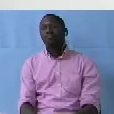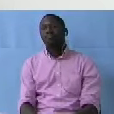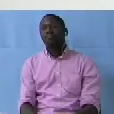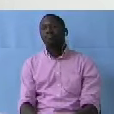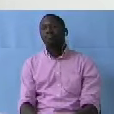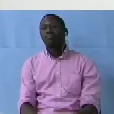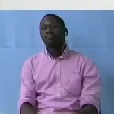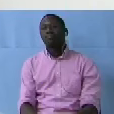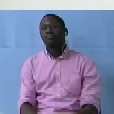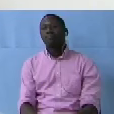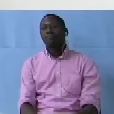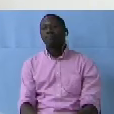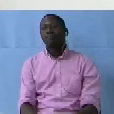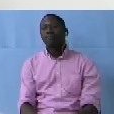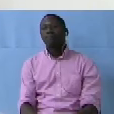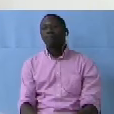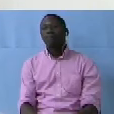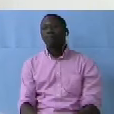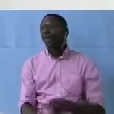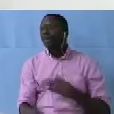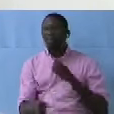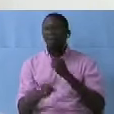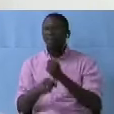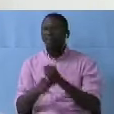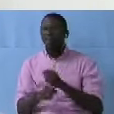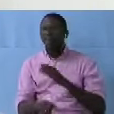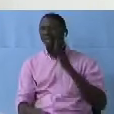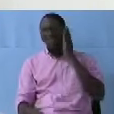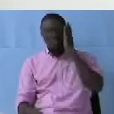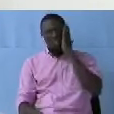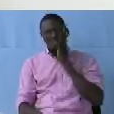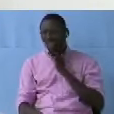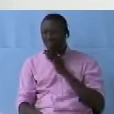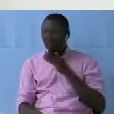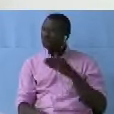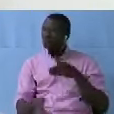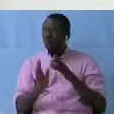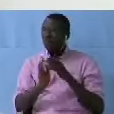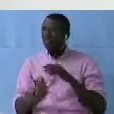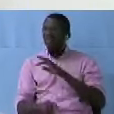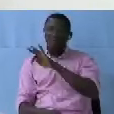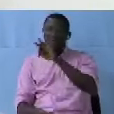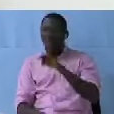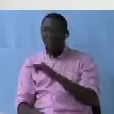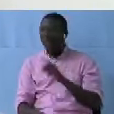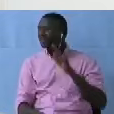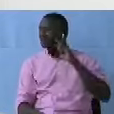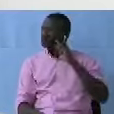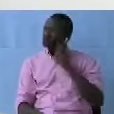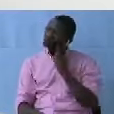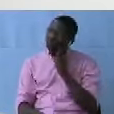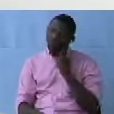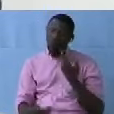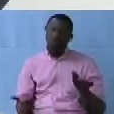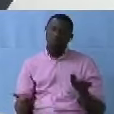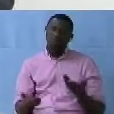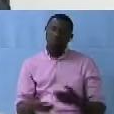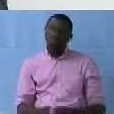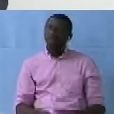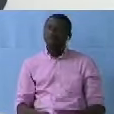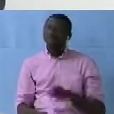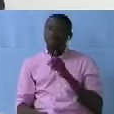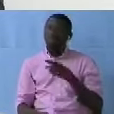It constitutes a serious source of embarrassment for his family. Which is beyond repairs,